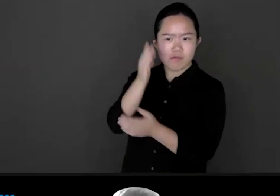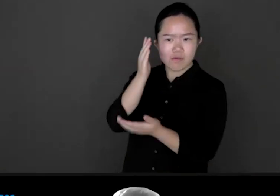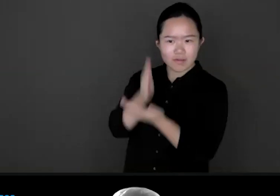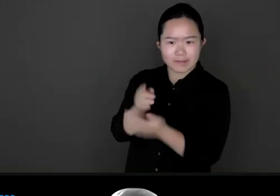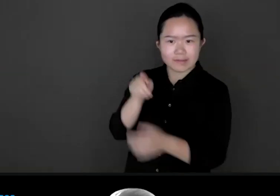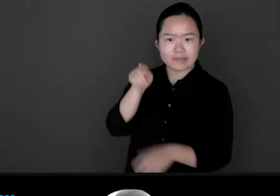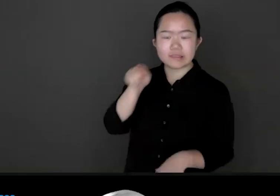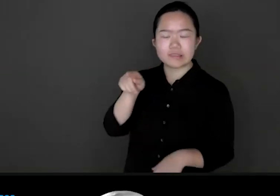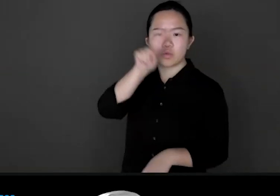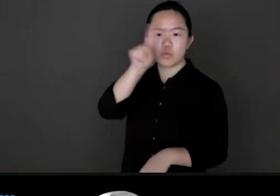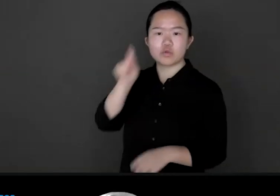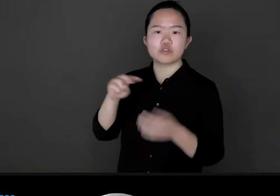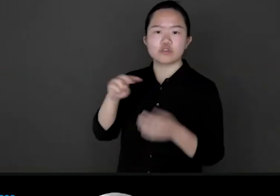so